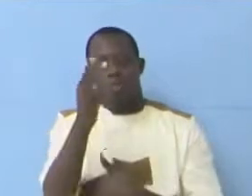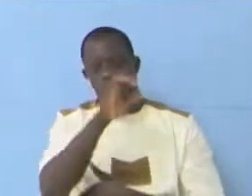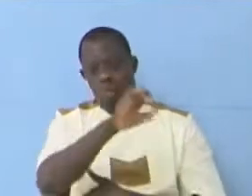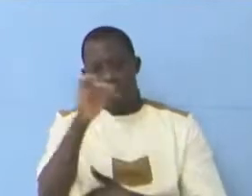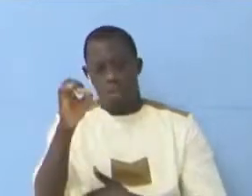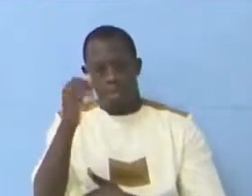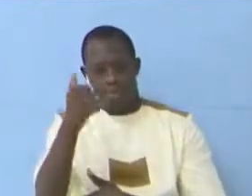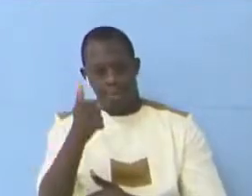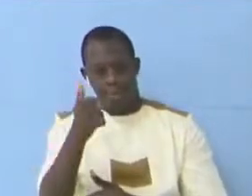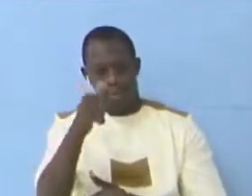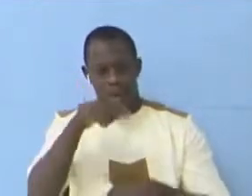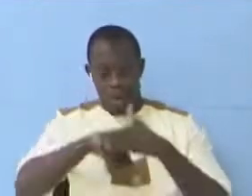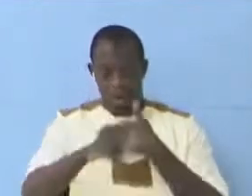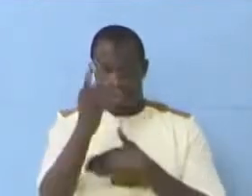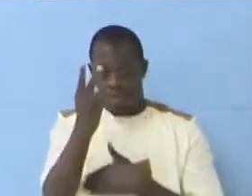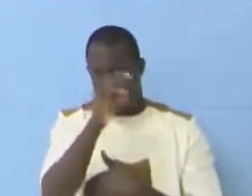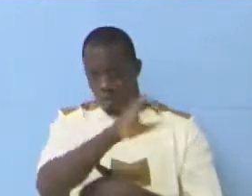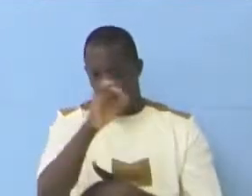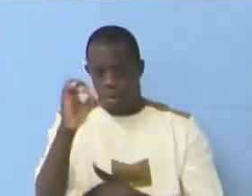2006,